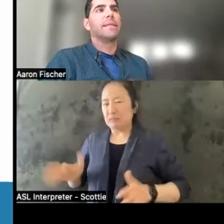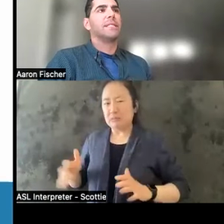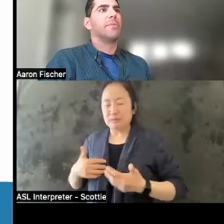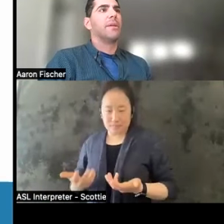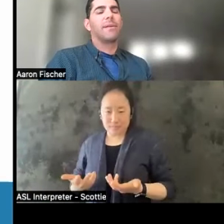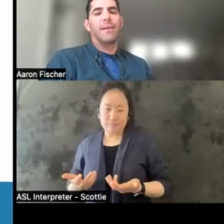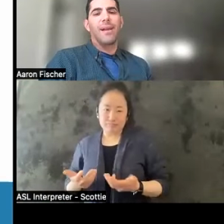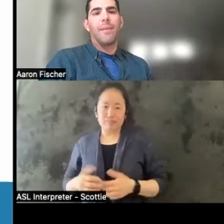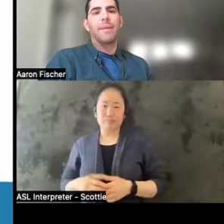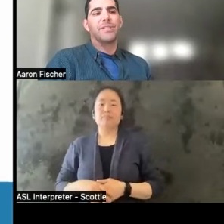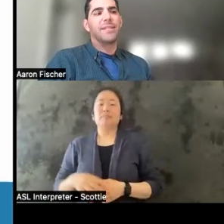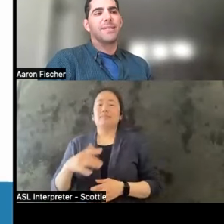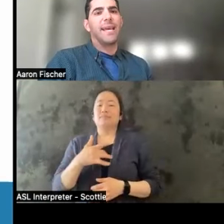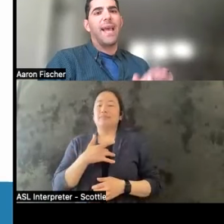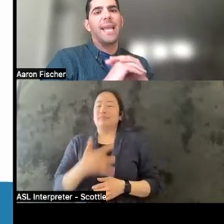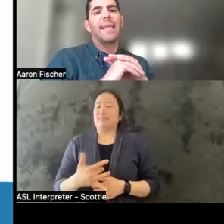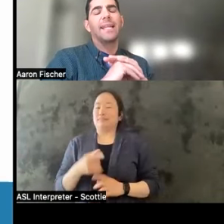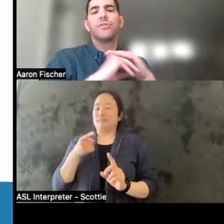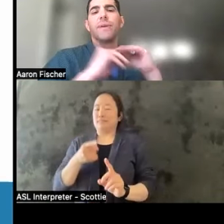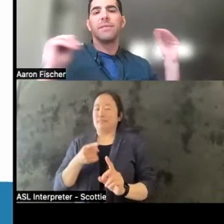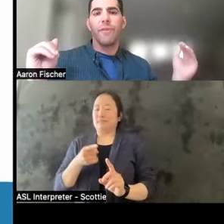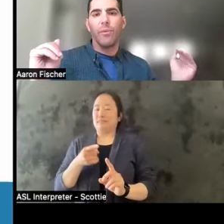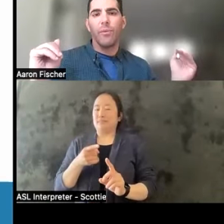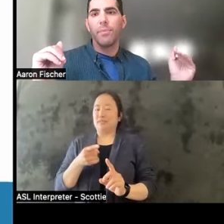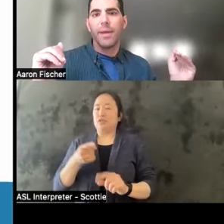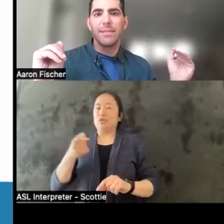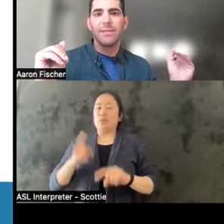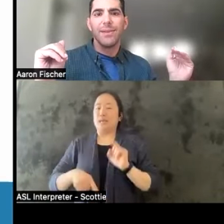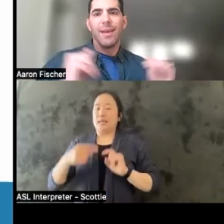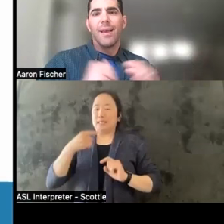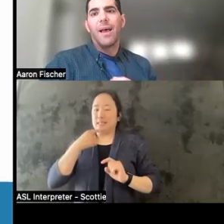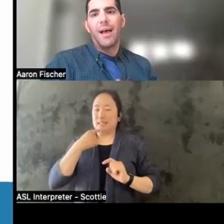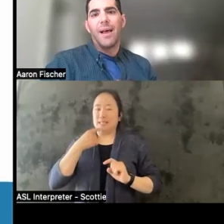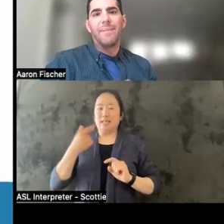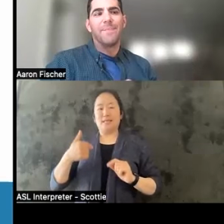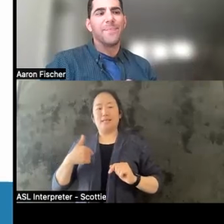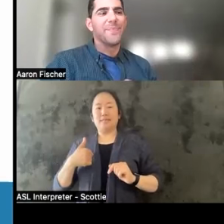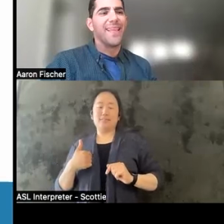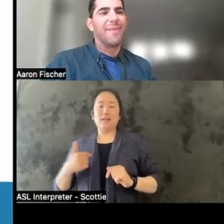not a reasonable accommodation to say, I need a stress-free workplace